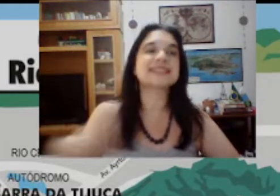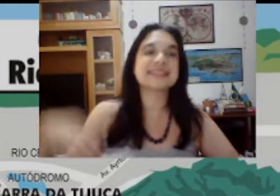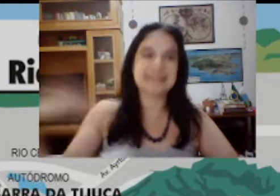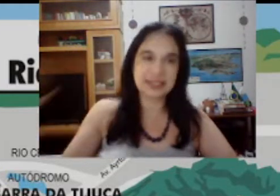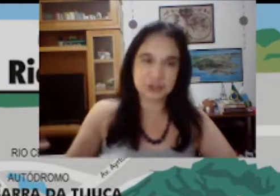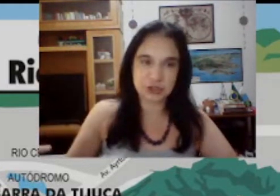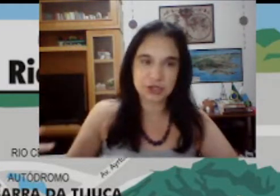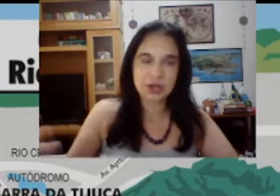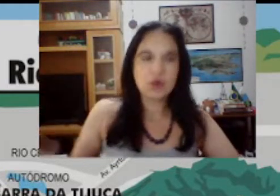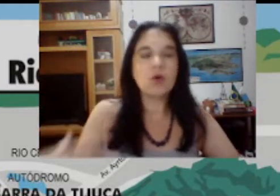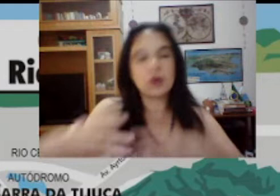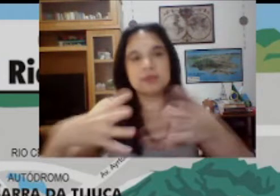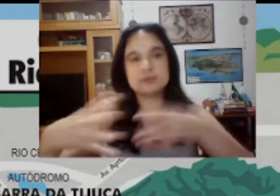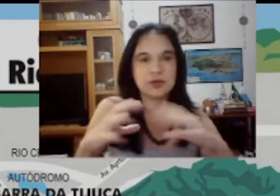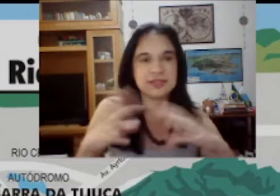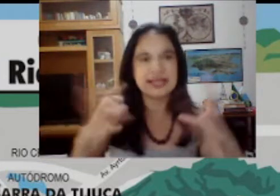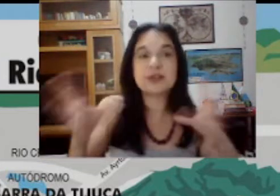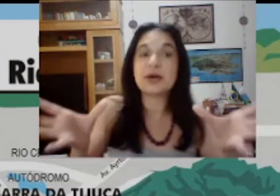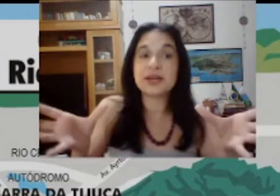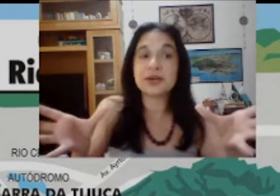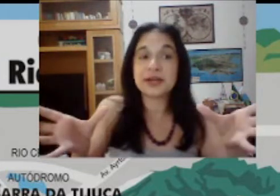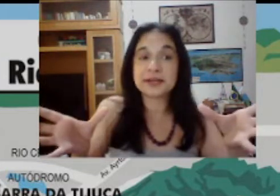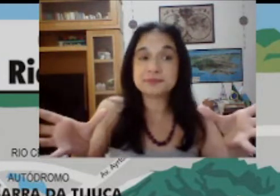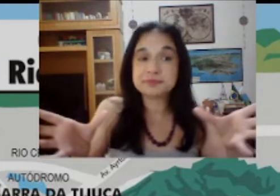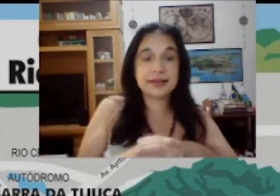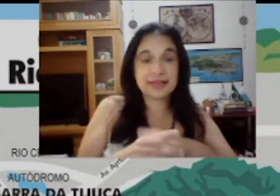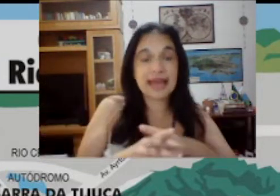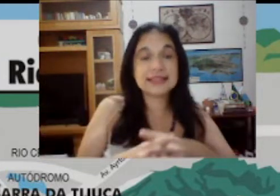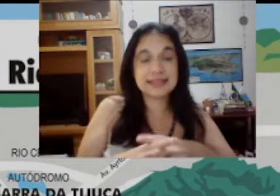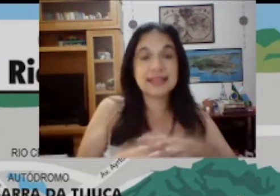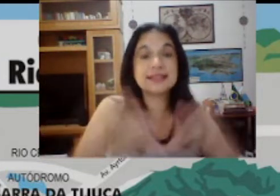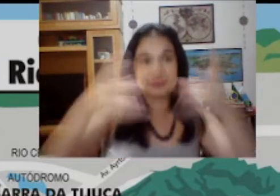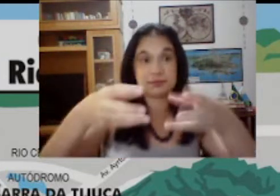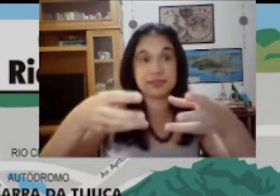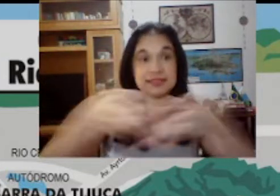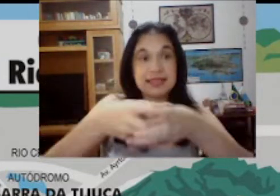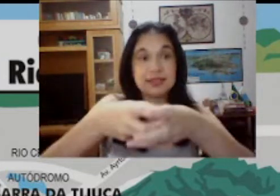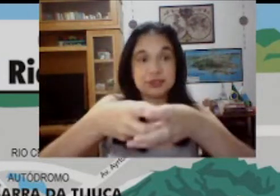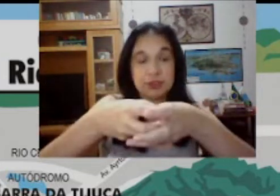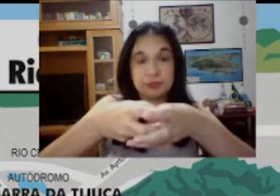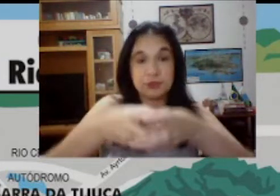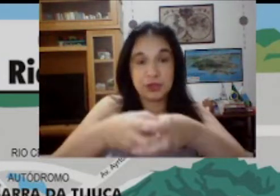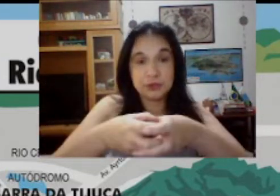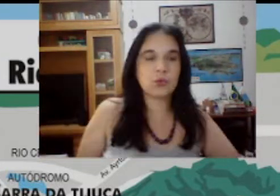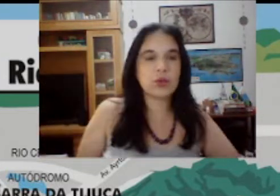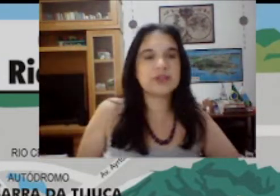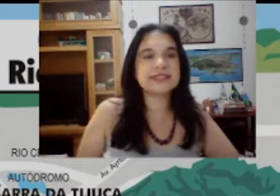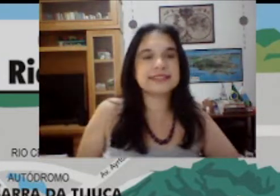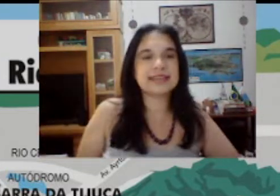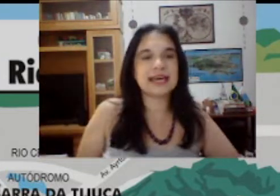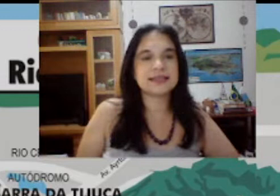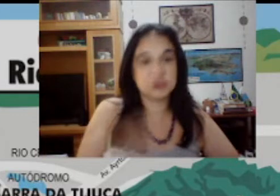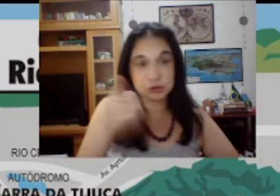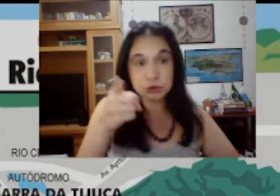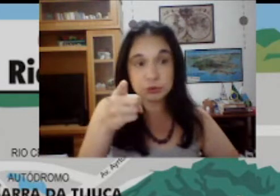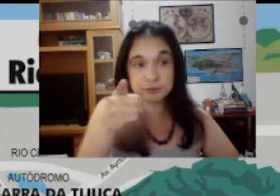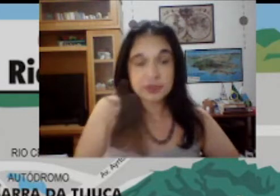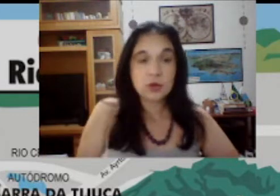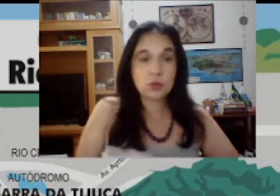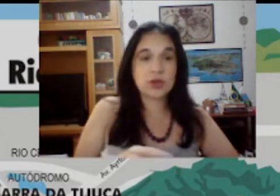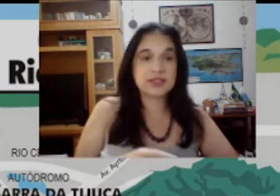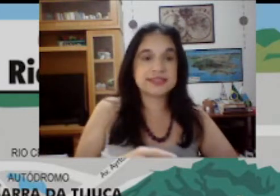means center or downtown area. That is the center of Rio. Where it says